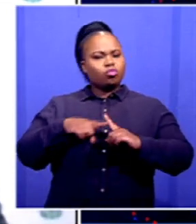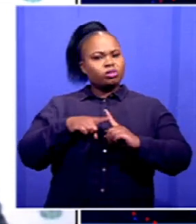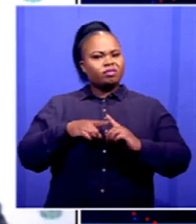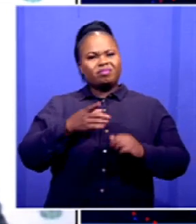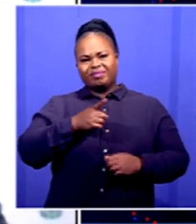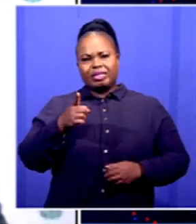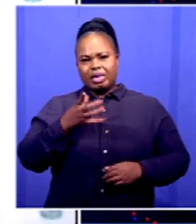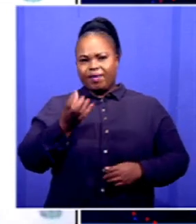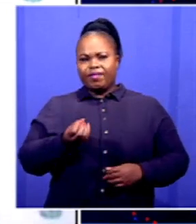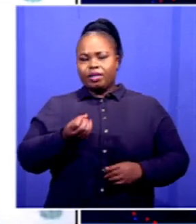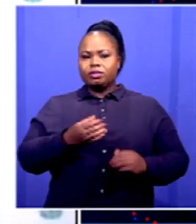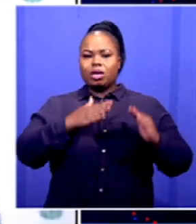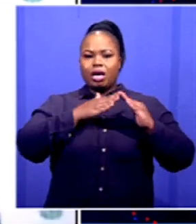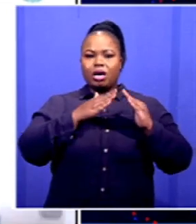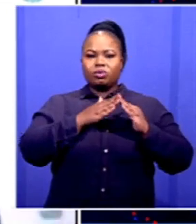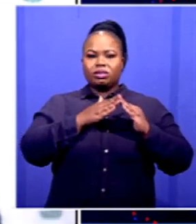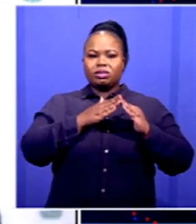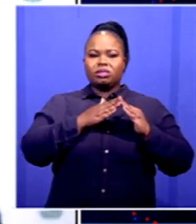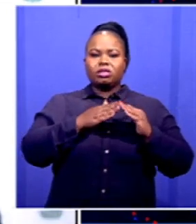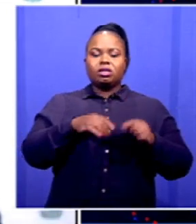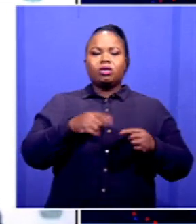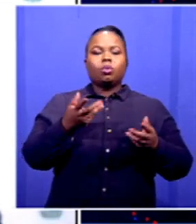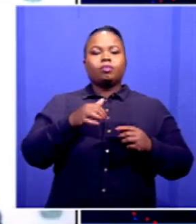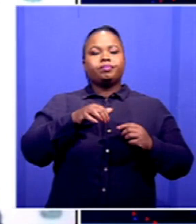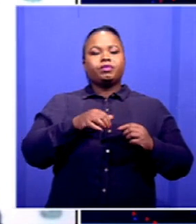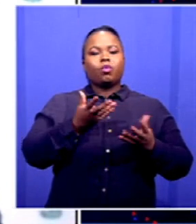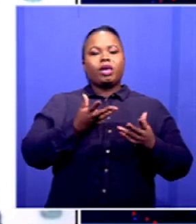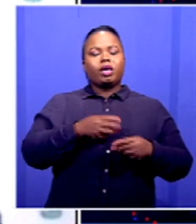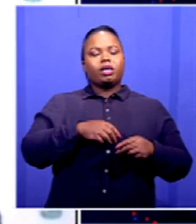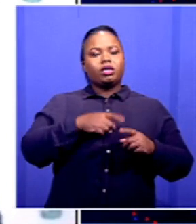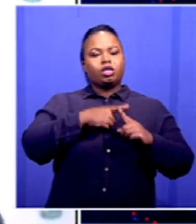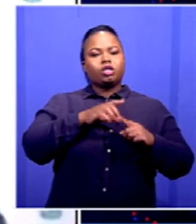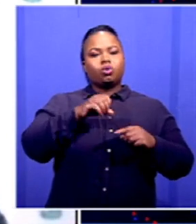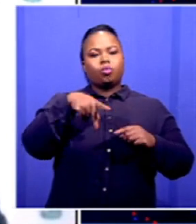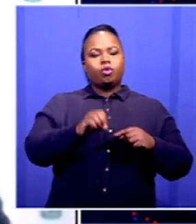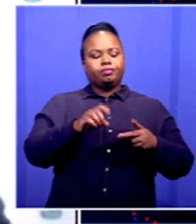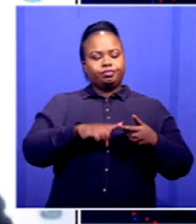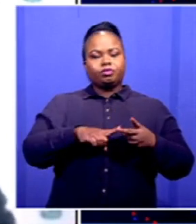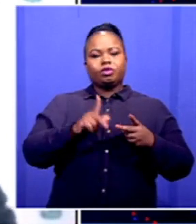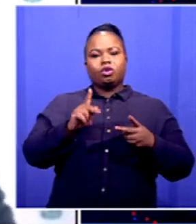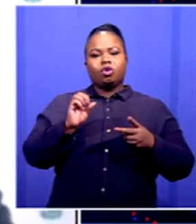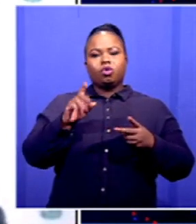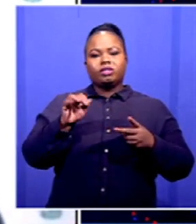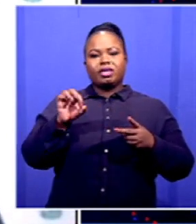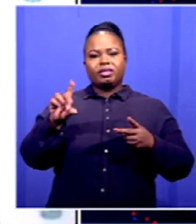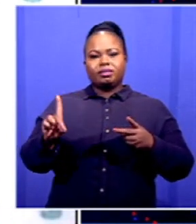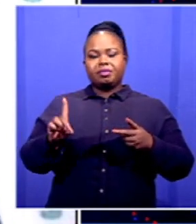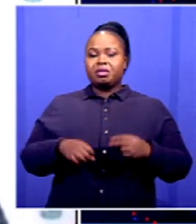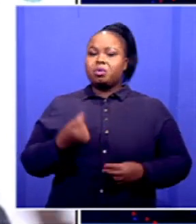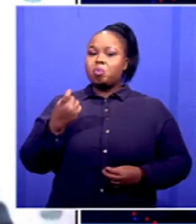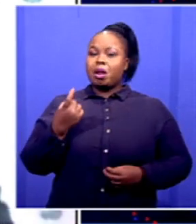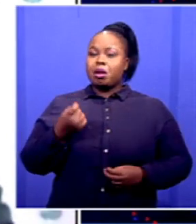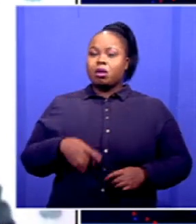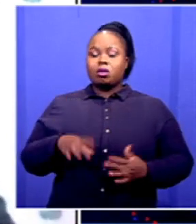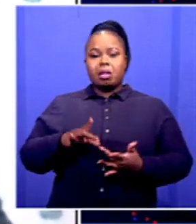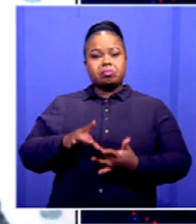housing units in the area of Topo, housing units in Kokstad. One of the most impressive things